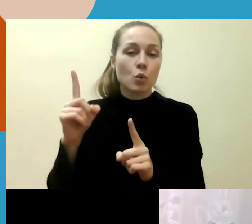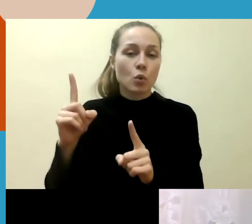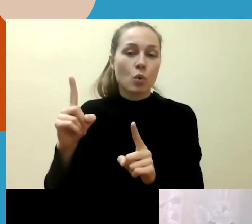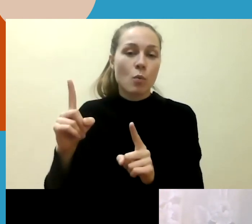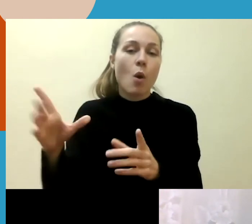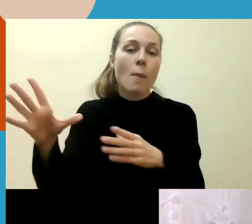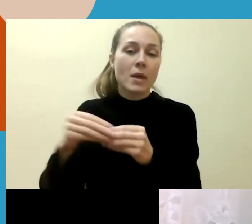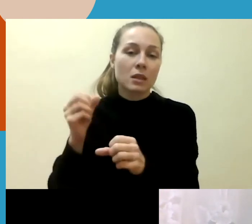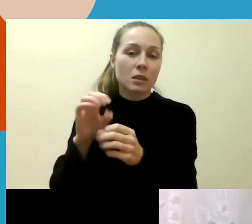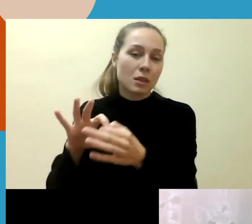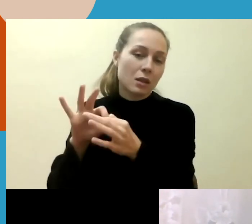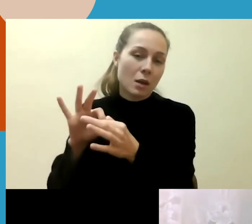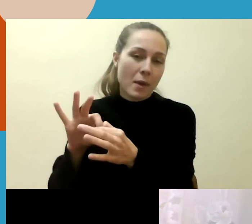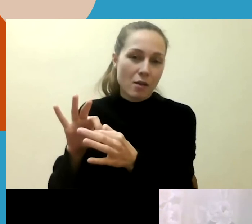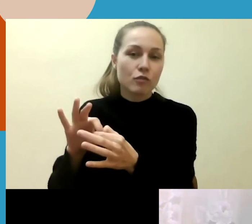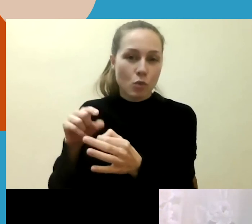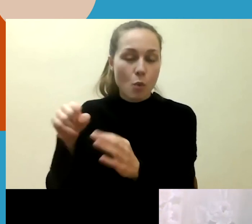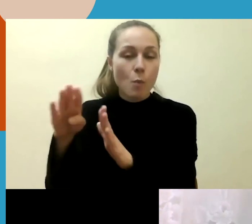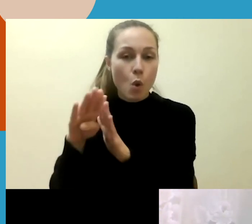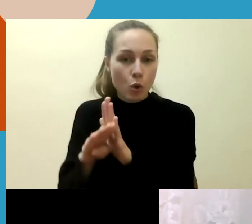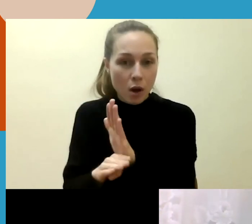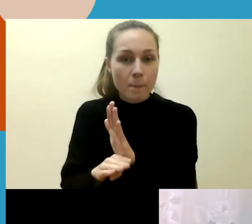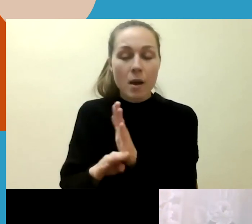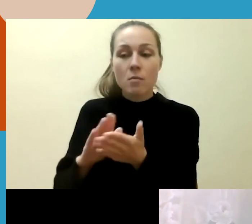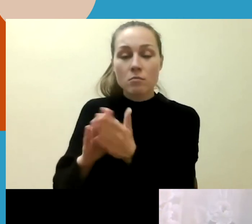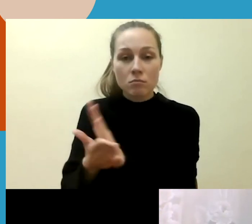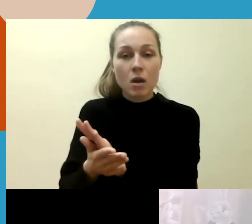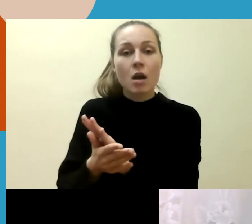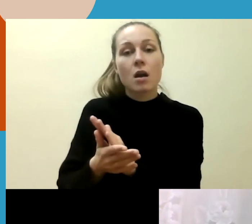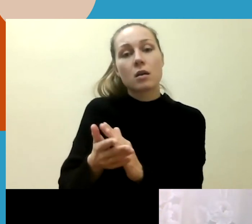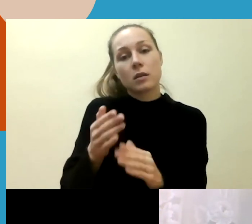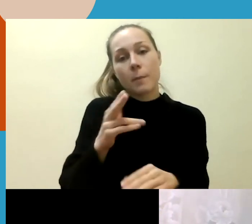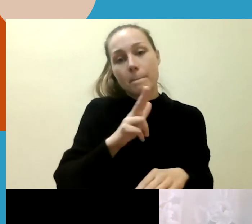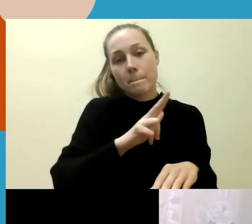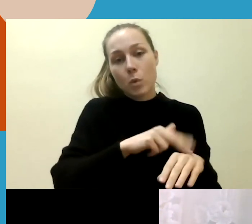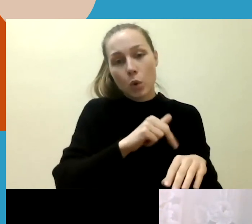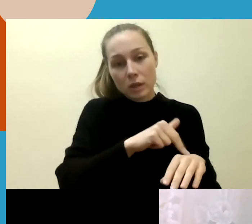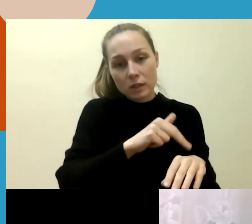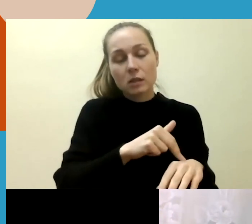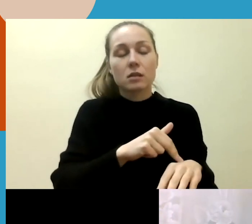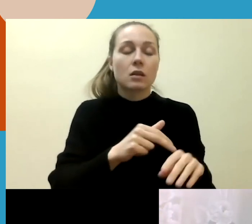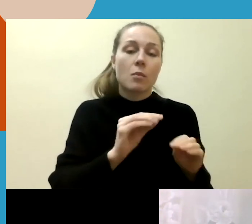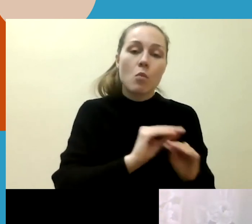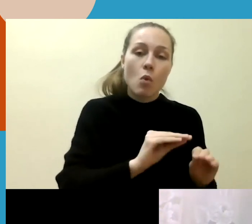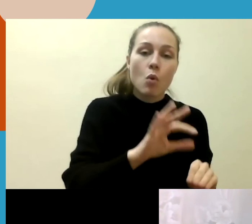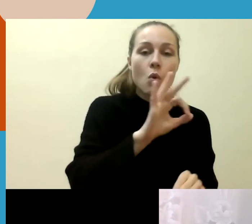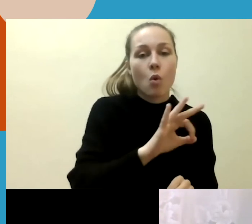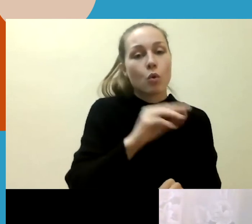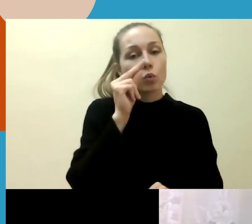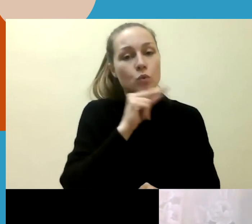We do look at the program of the Organization for